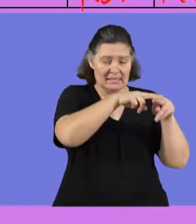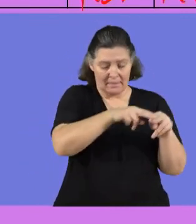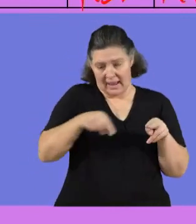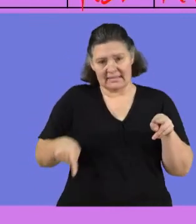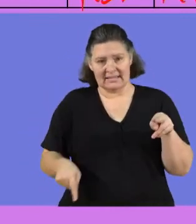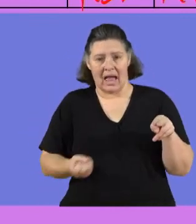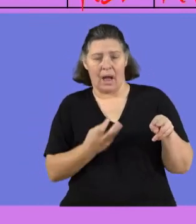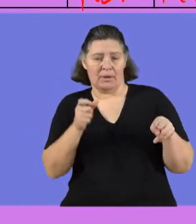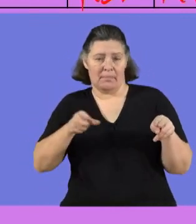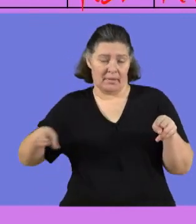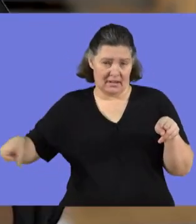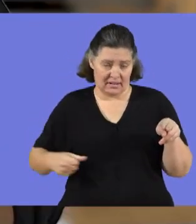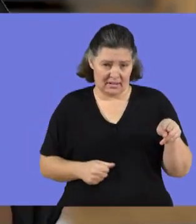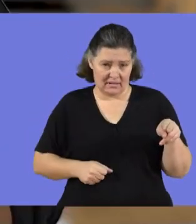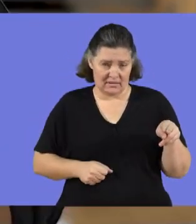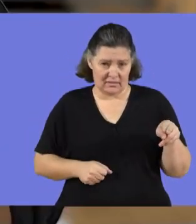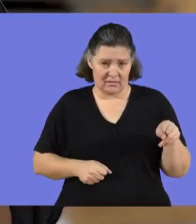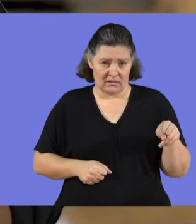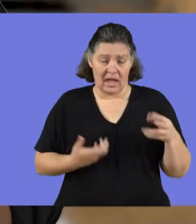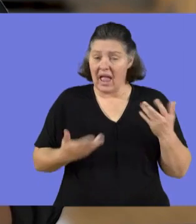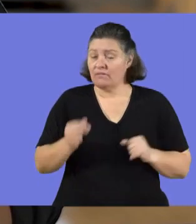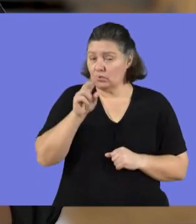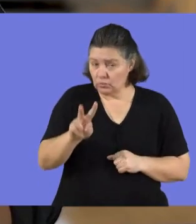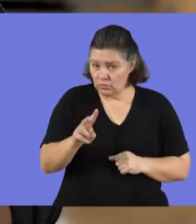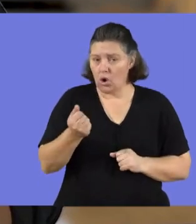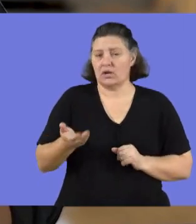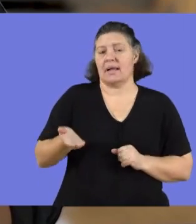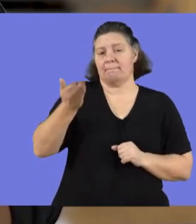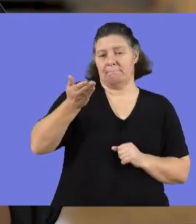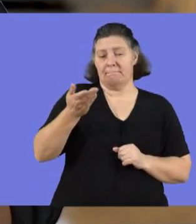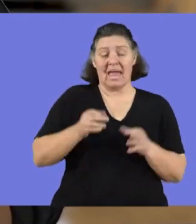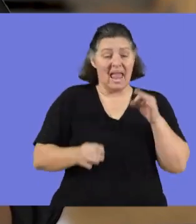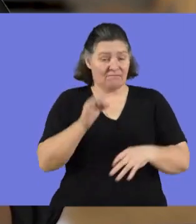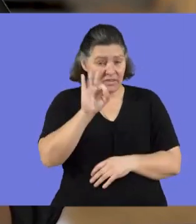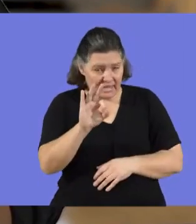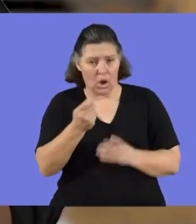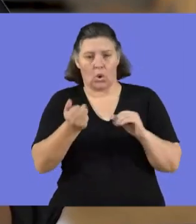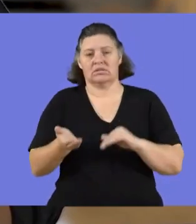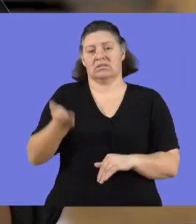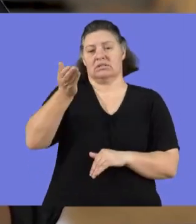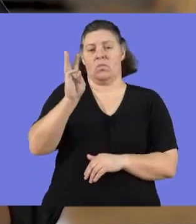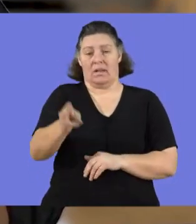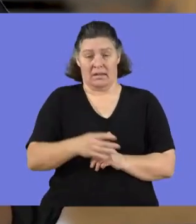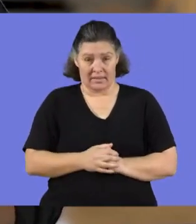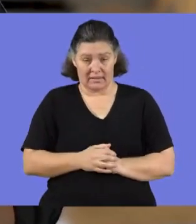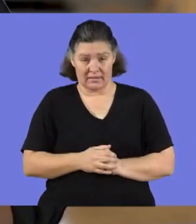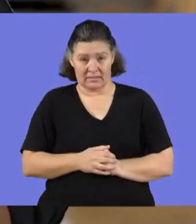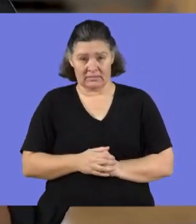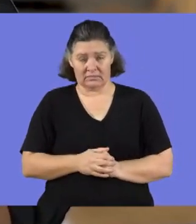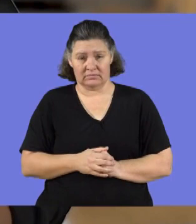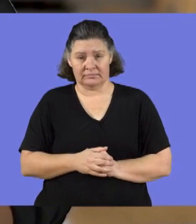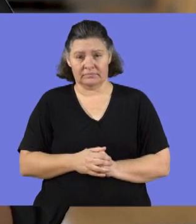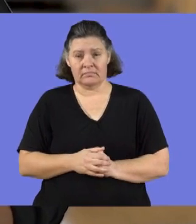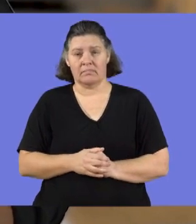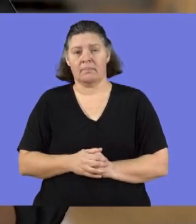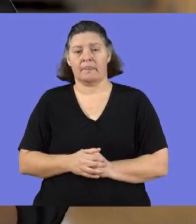cost of transport depends on the number of people. If there are 2, the cost will increase accordingly.